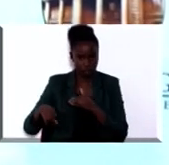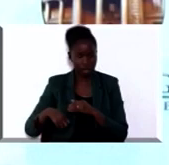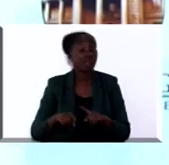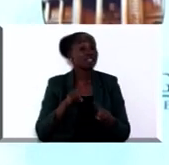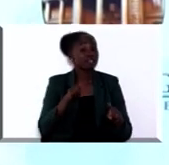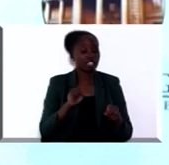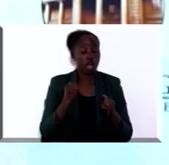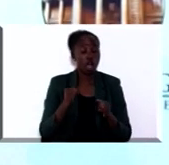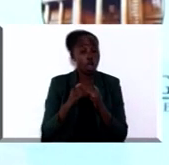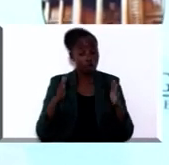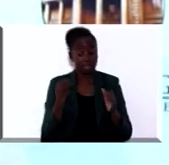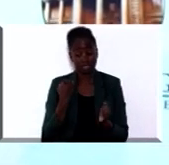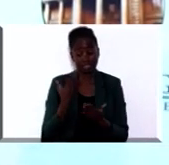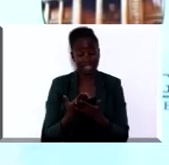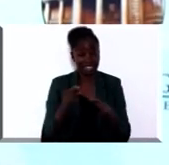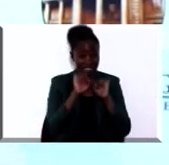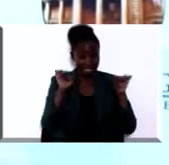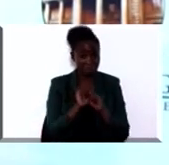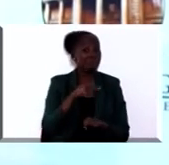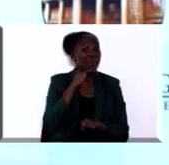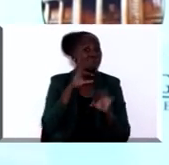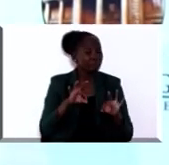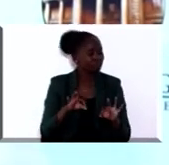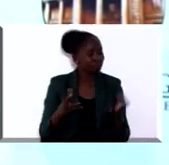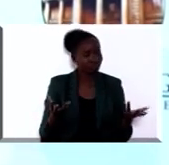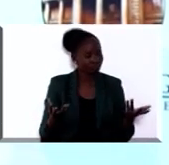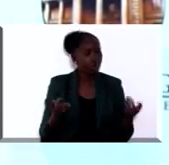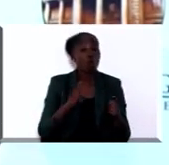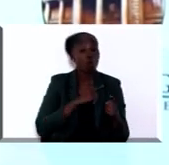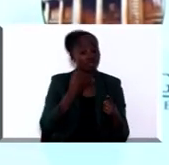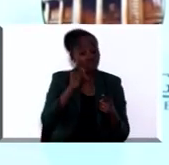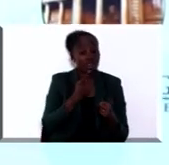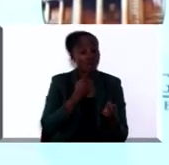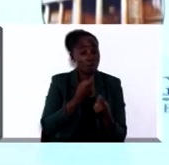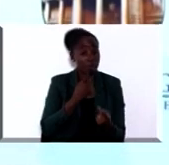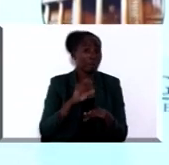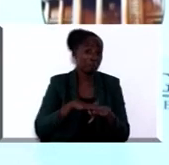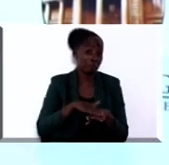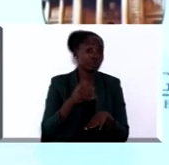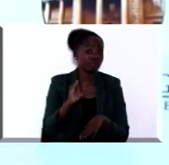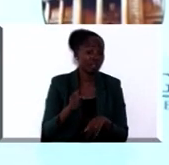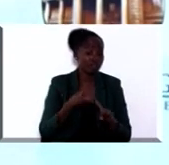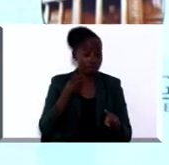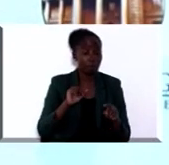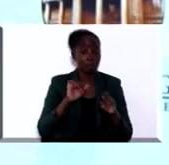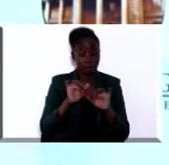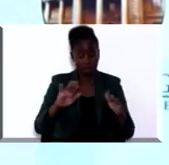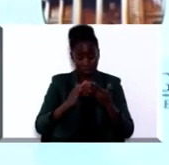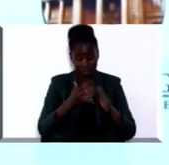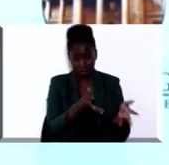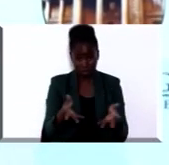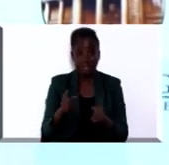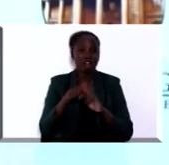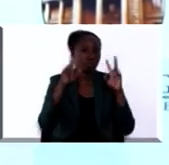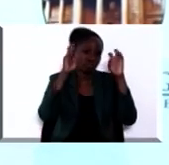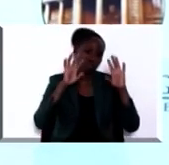system is not enough. I still receive many complaints from residents of our province about corruption